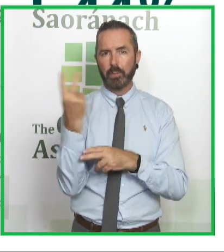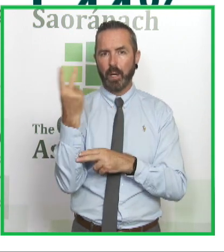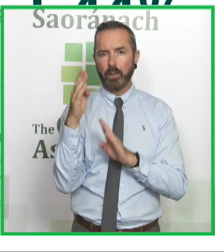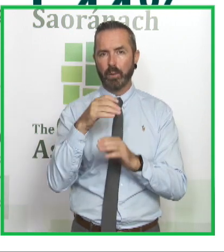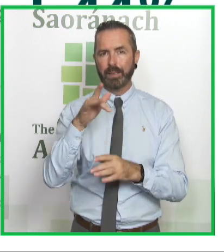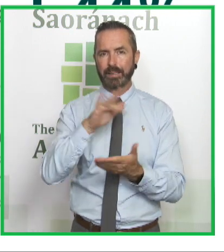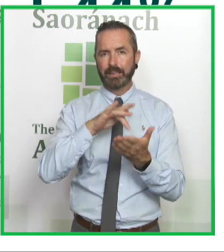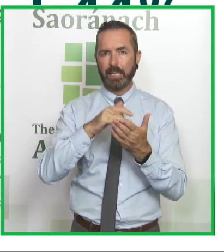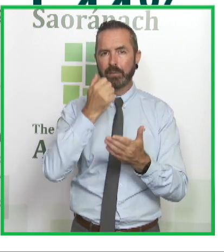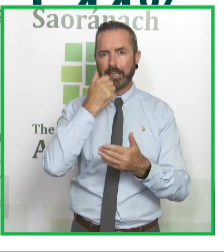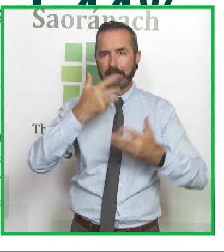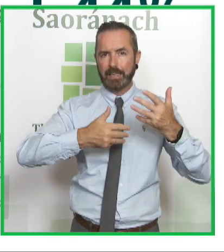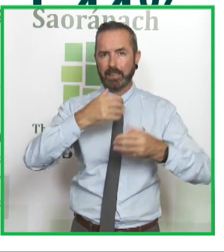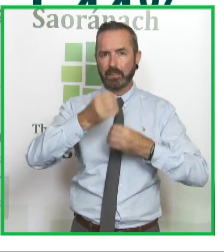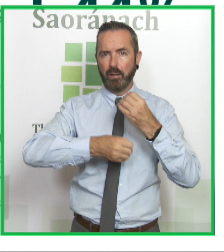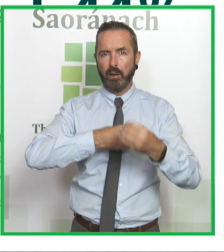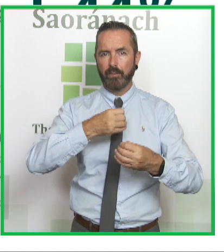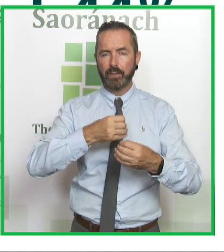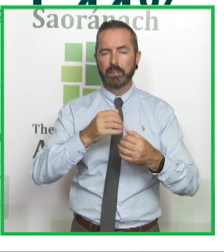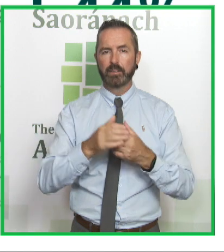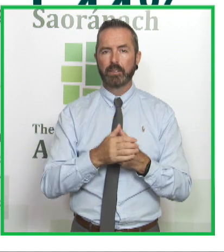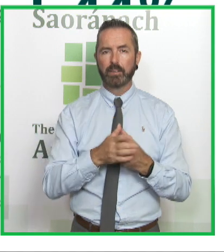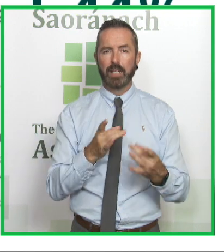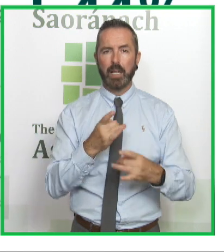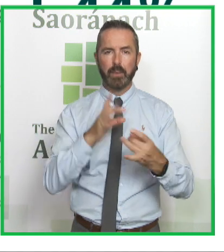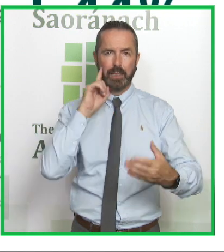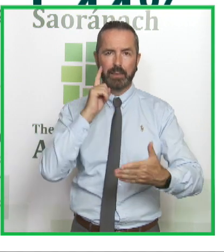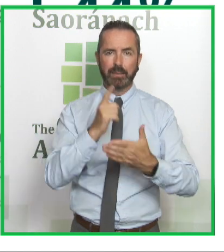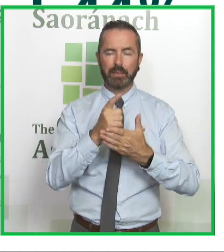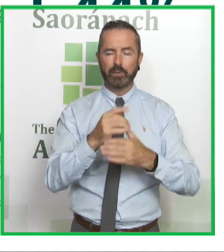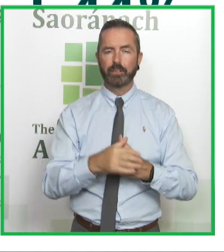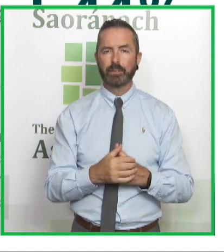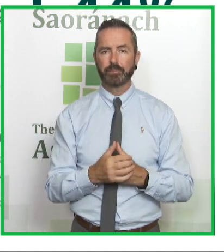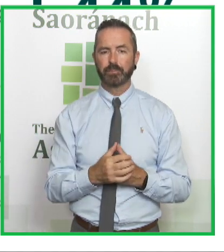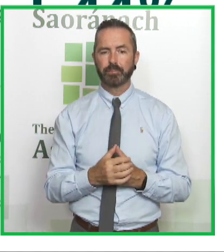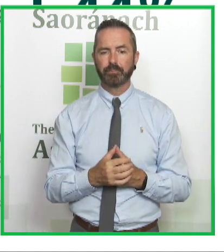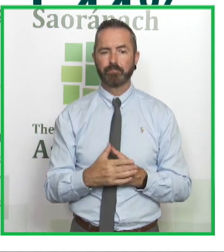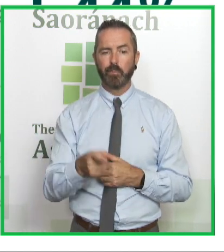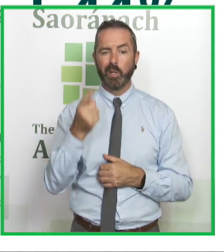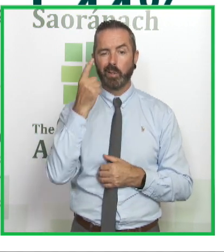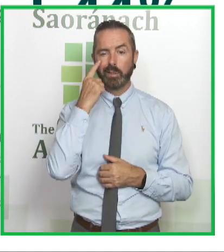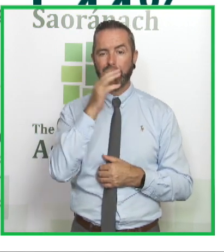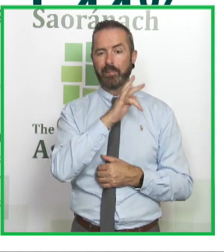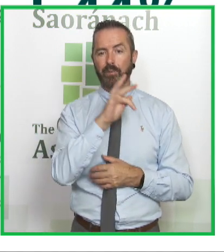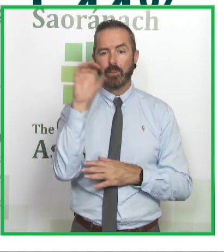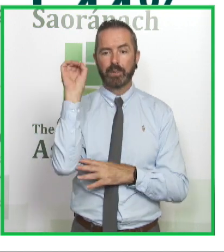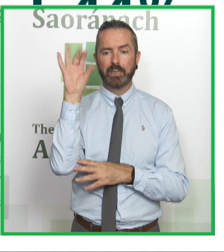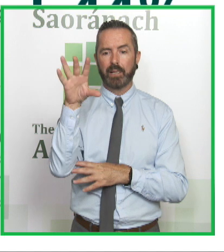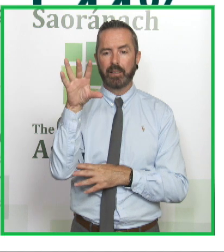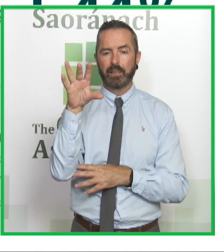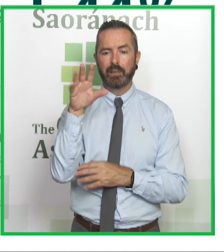Office, emphasising the importance of data-informed decision-making. And as you can see from the slide, we